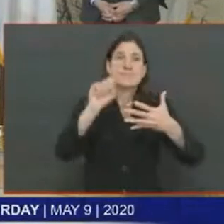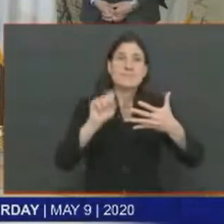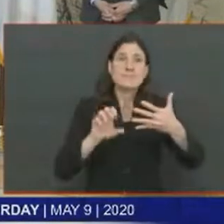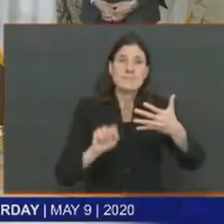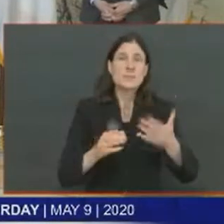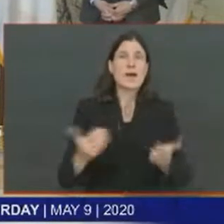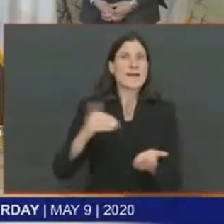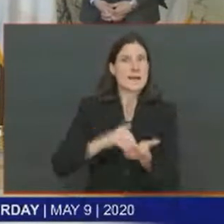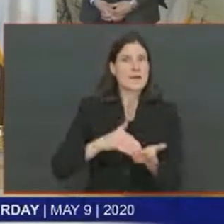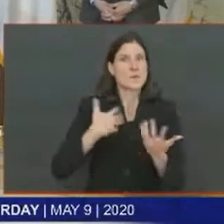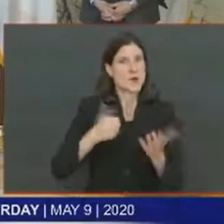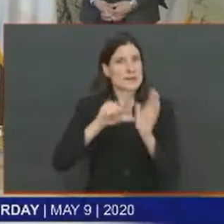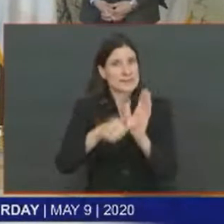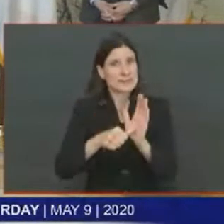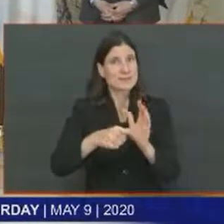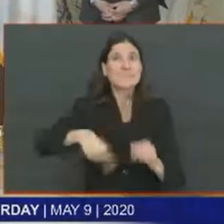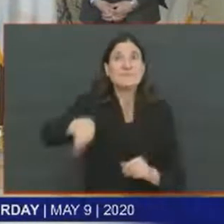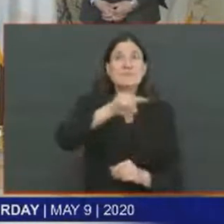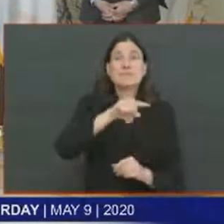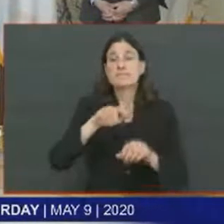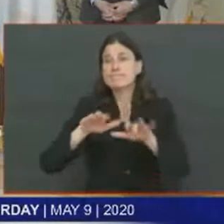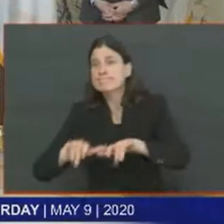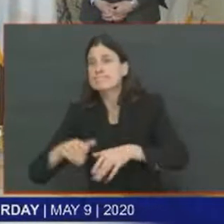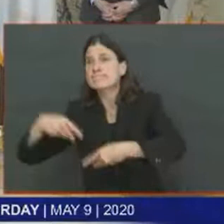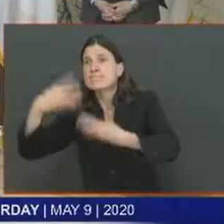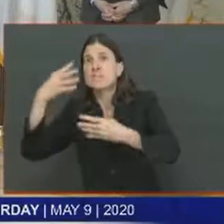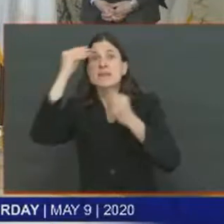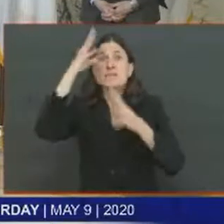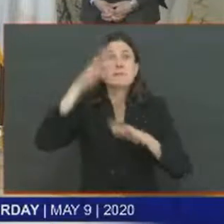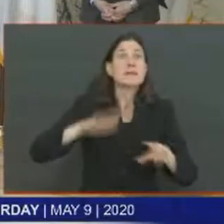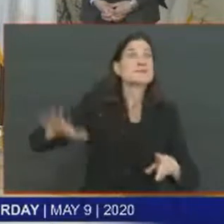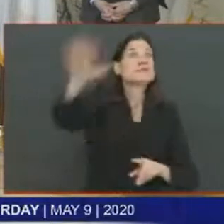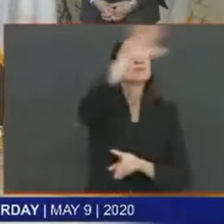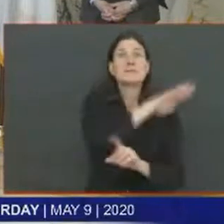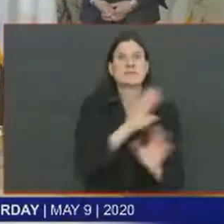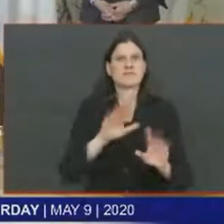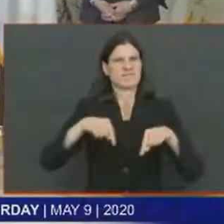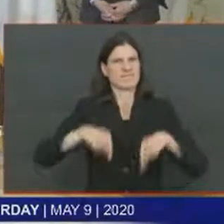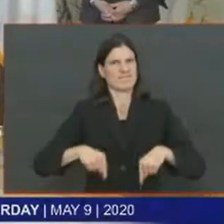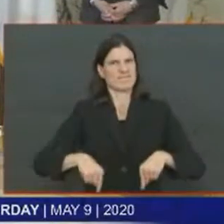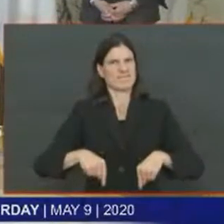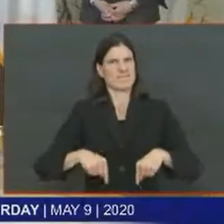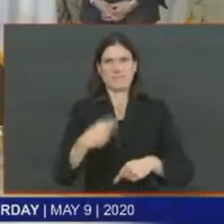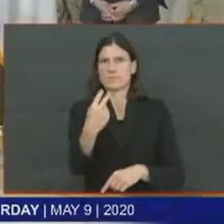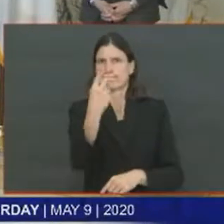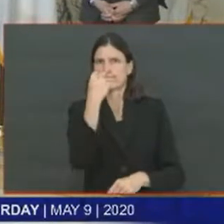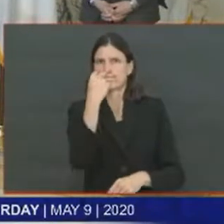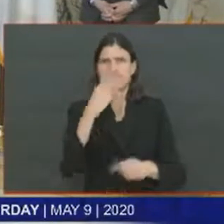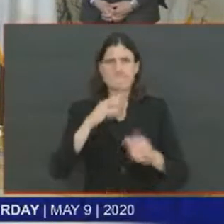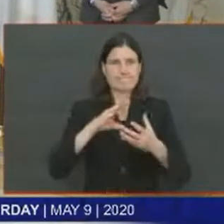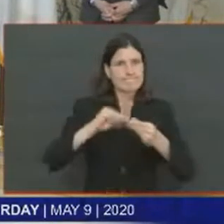have updates emailed to you every day, you can go to